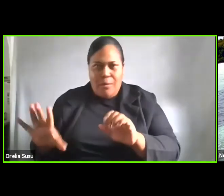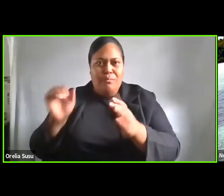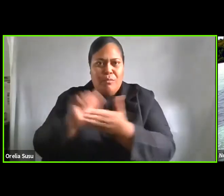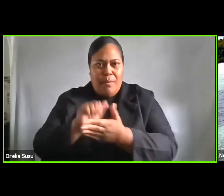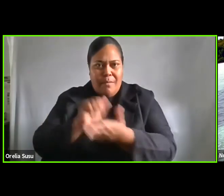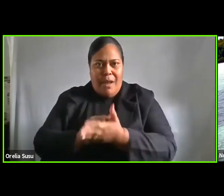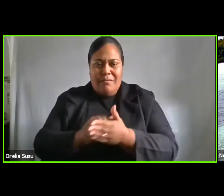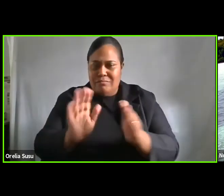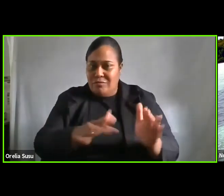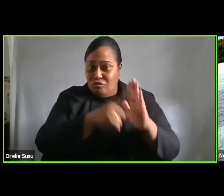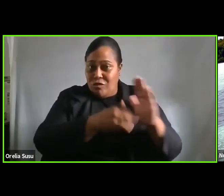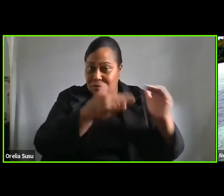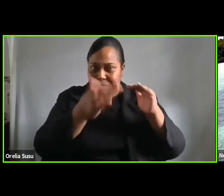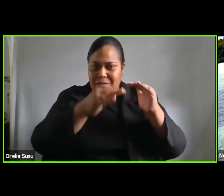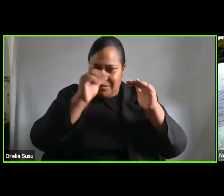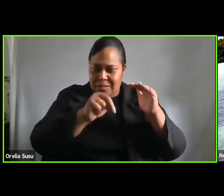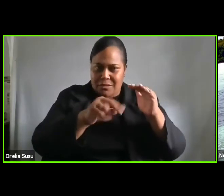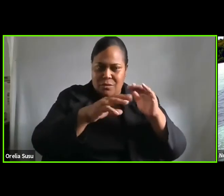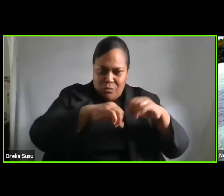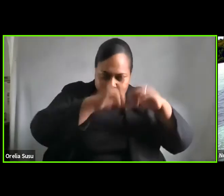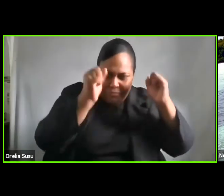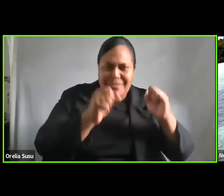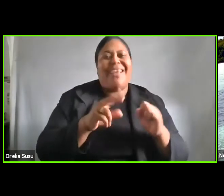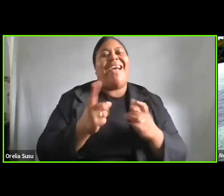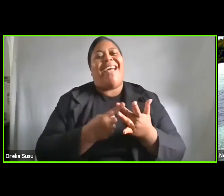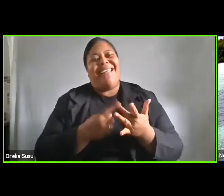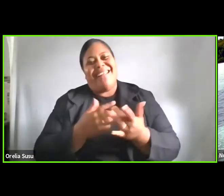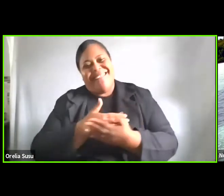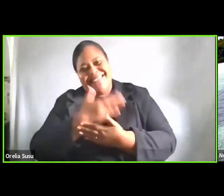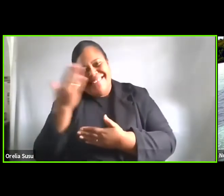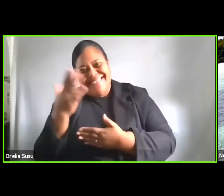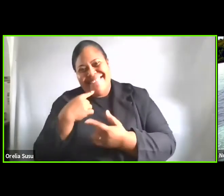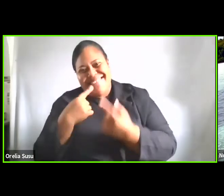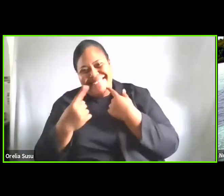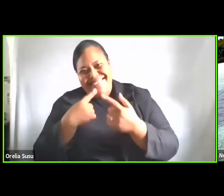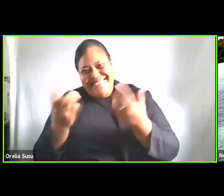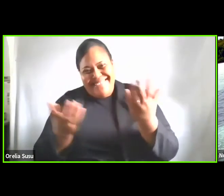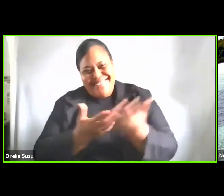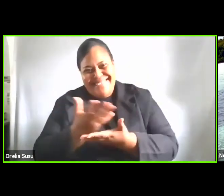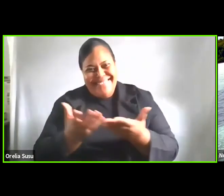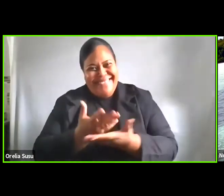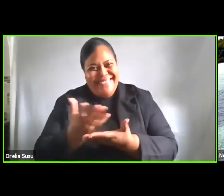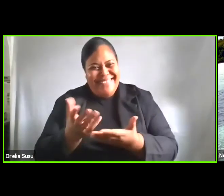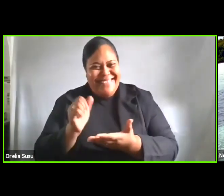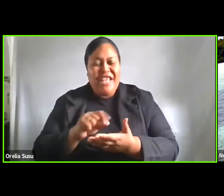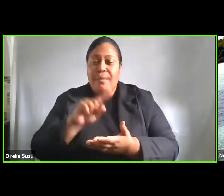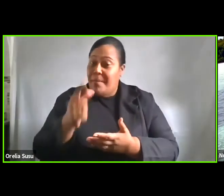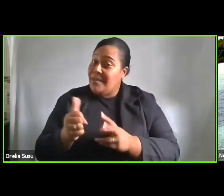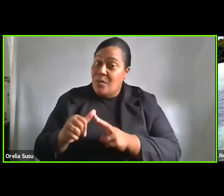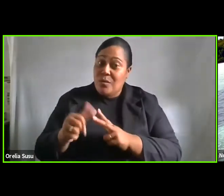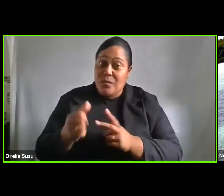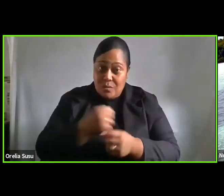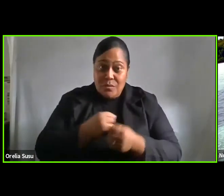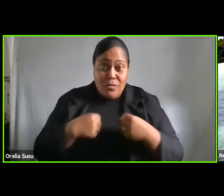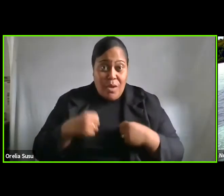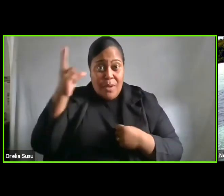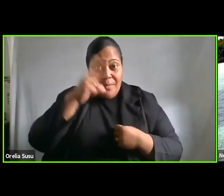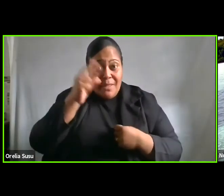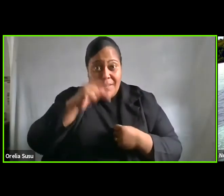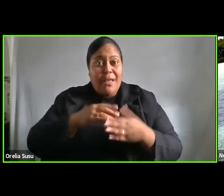remove. So thank you. That's for another website another day, but it's also ultimately about our ability to be resilient.